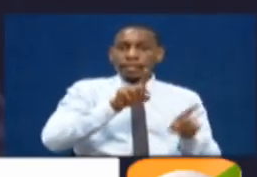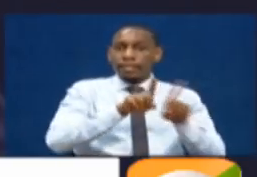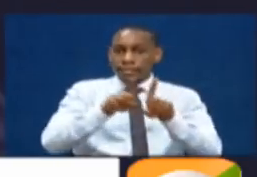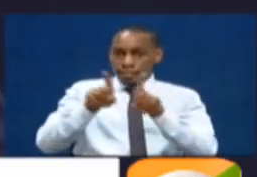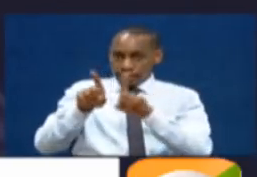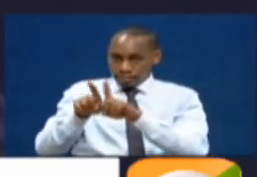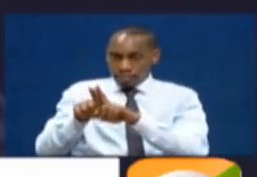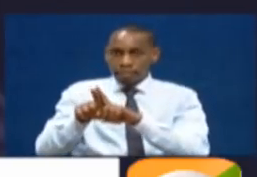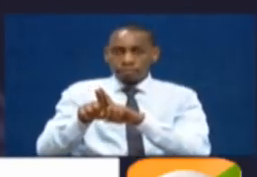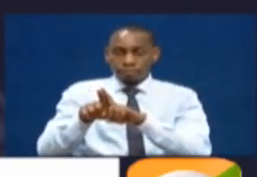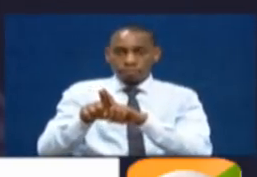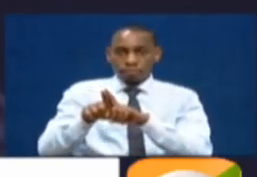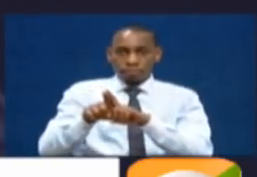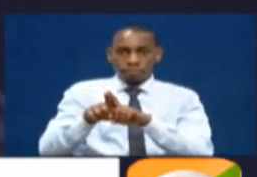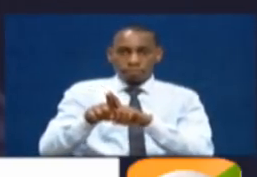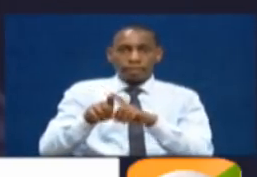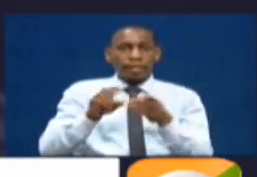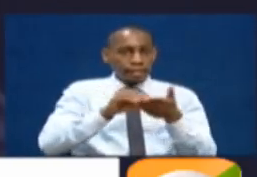the lessons